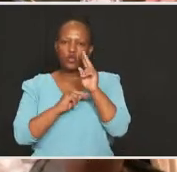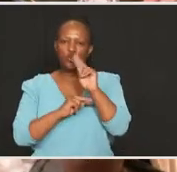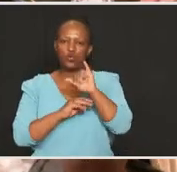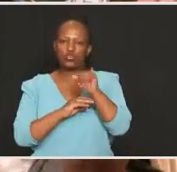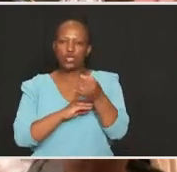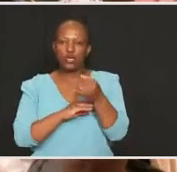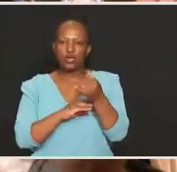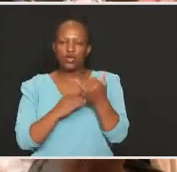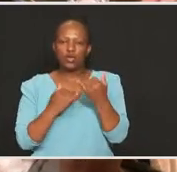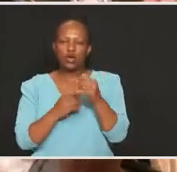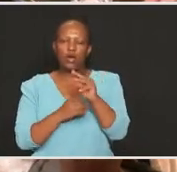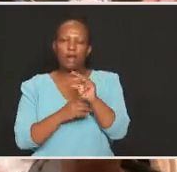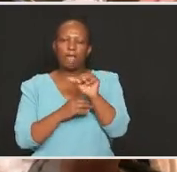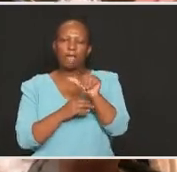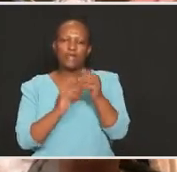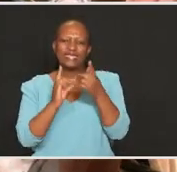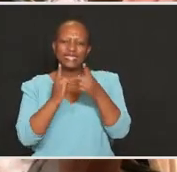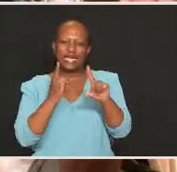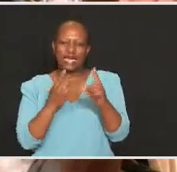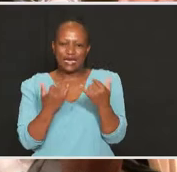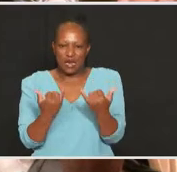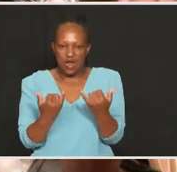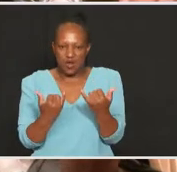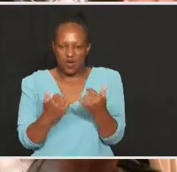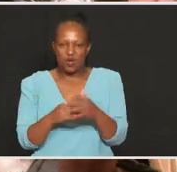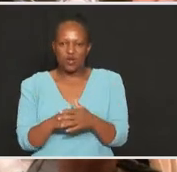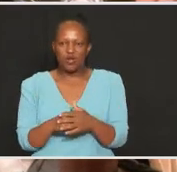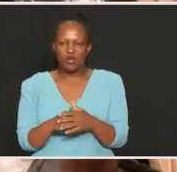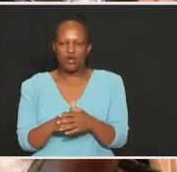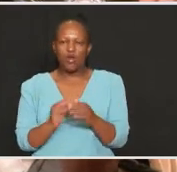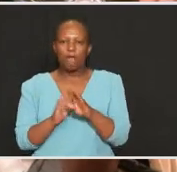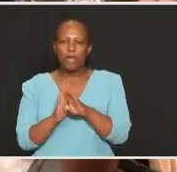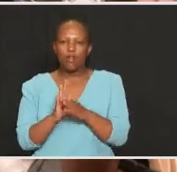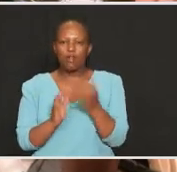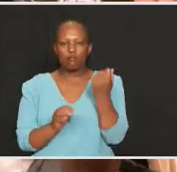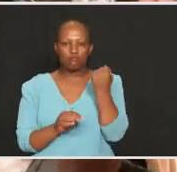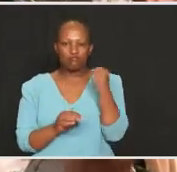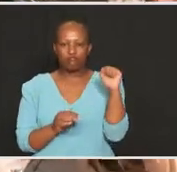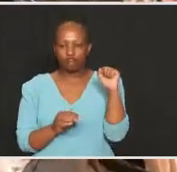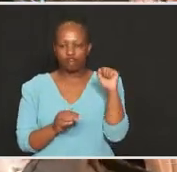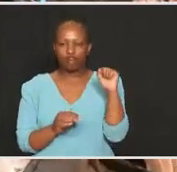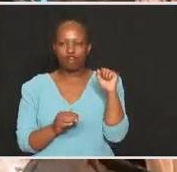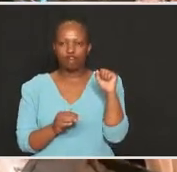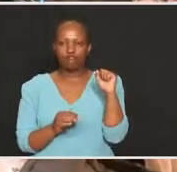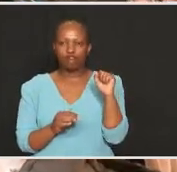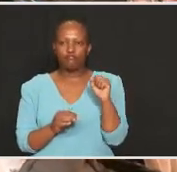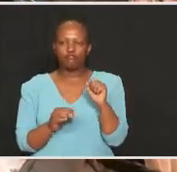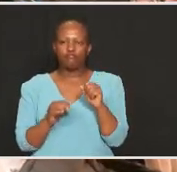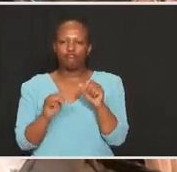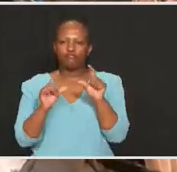and she is busy with her master's degree at the moment I reject the bow I strongly object to section 37.